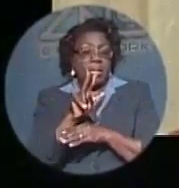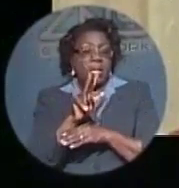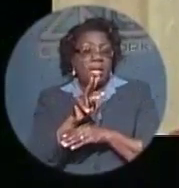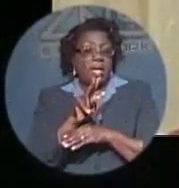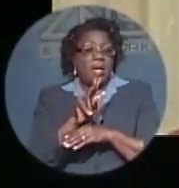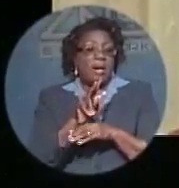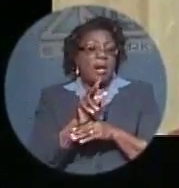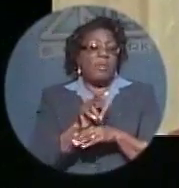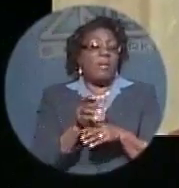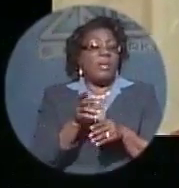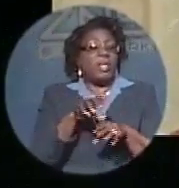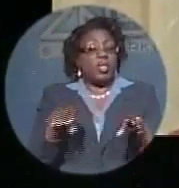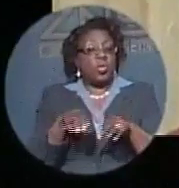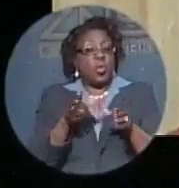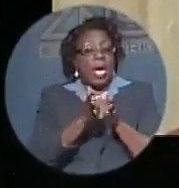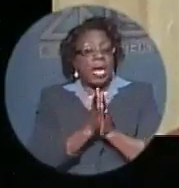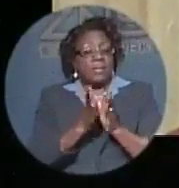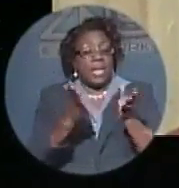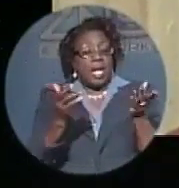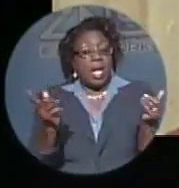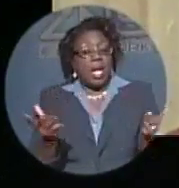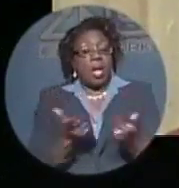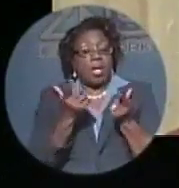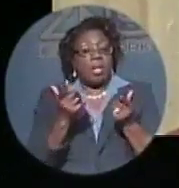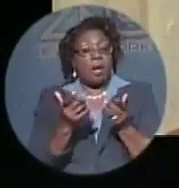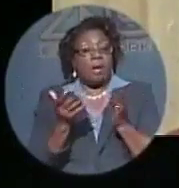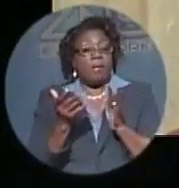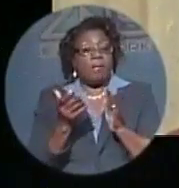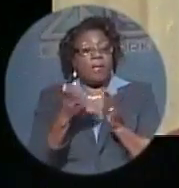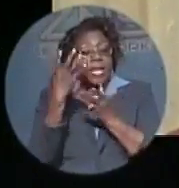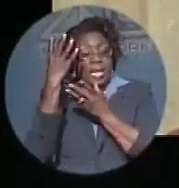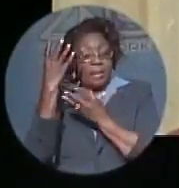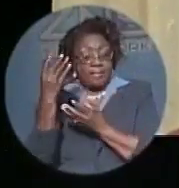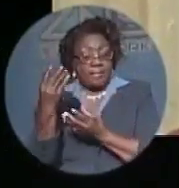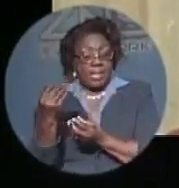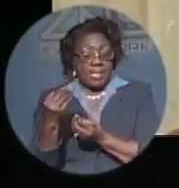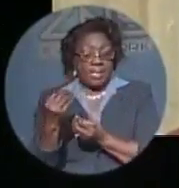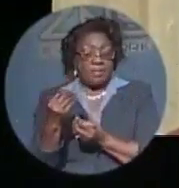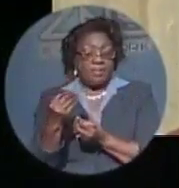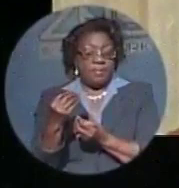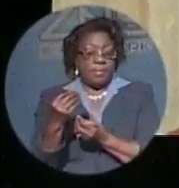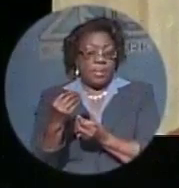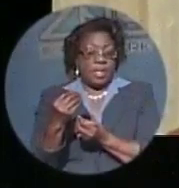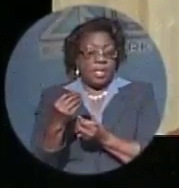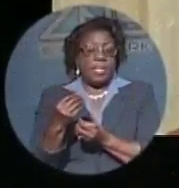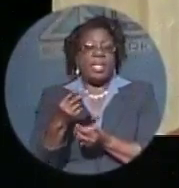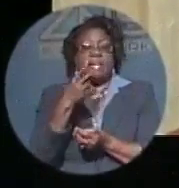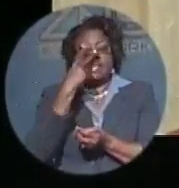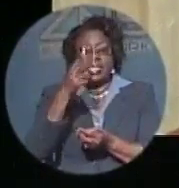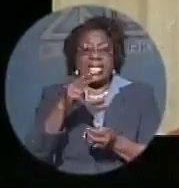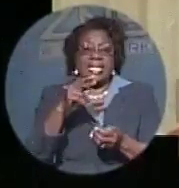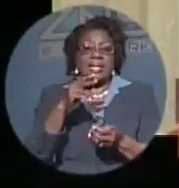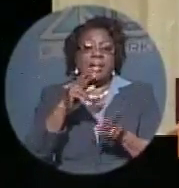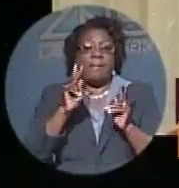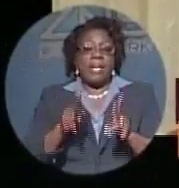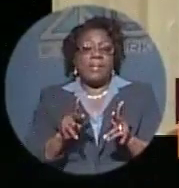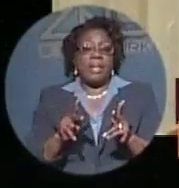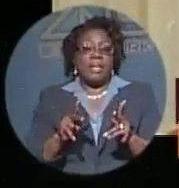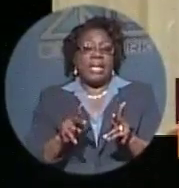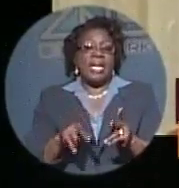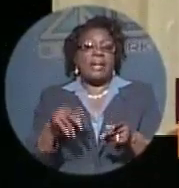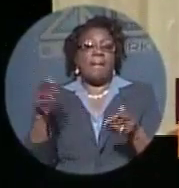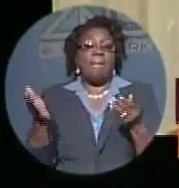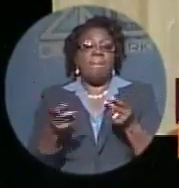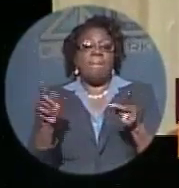tremendous amount of information. 70% reported seeing someone beaten up. 53% reported guns being